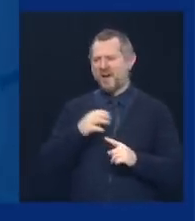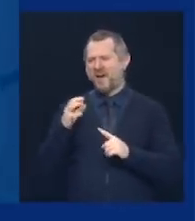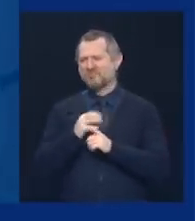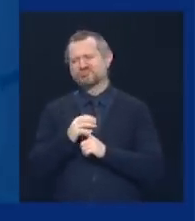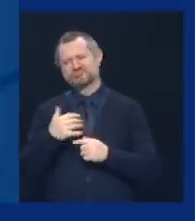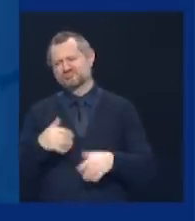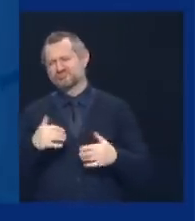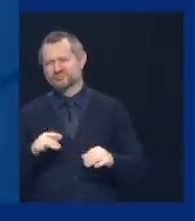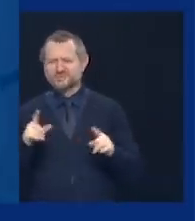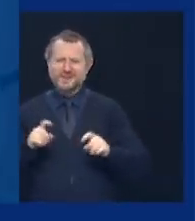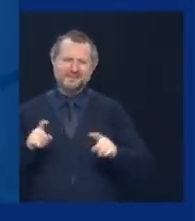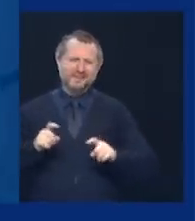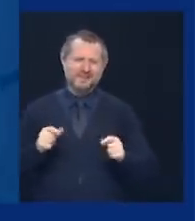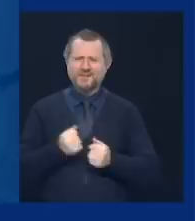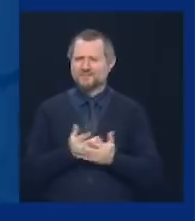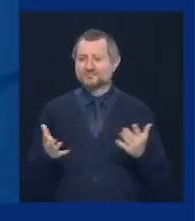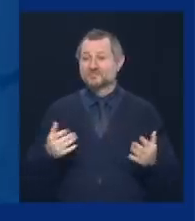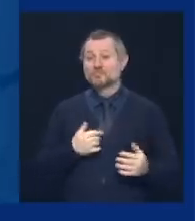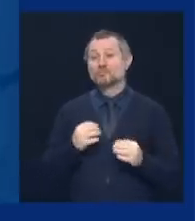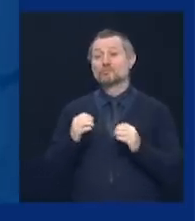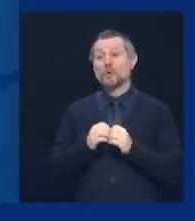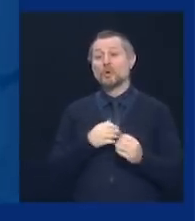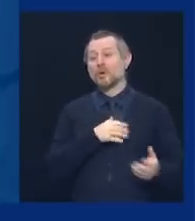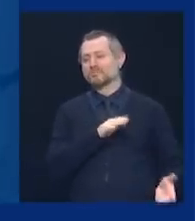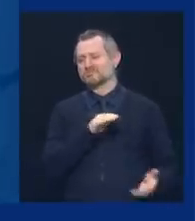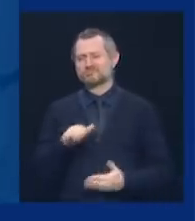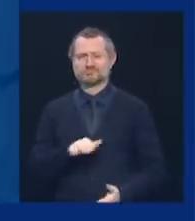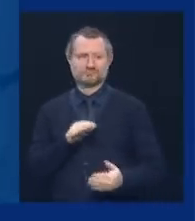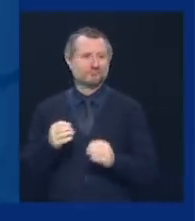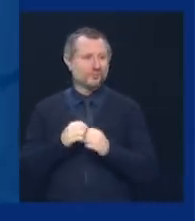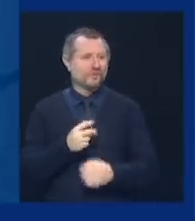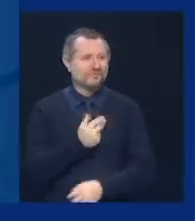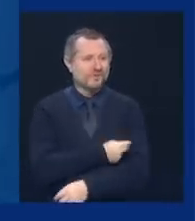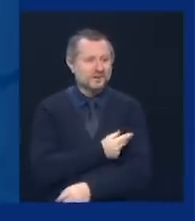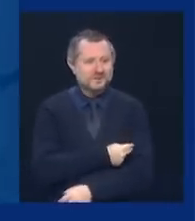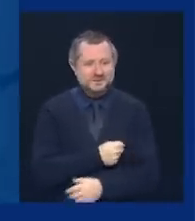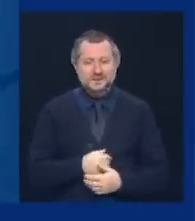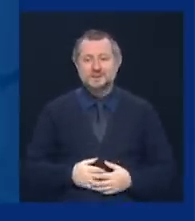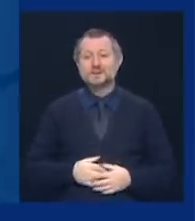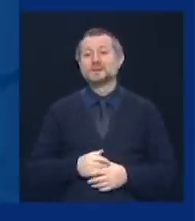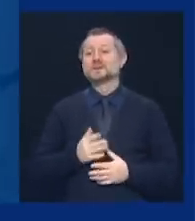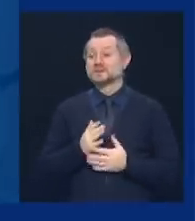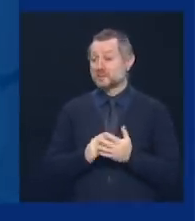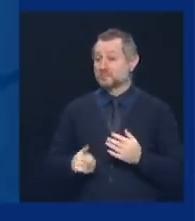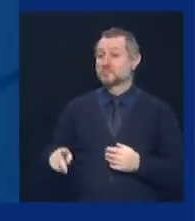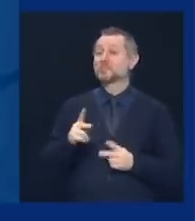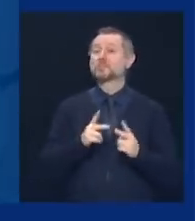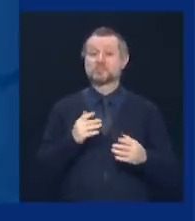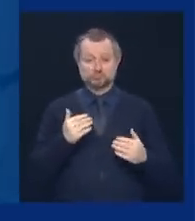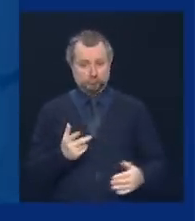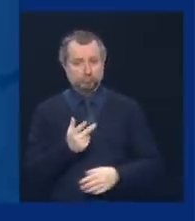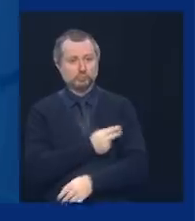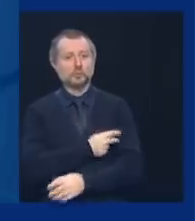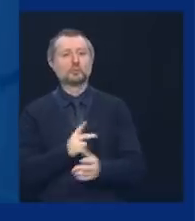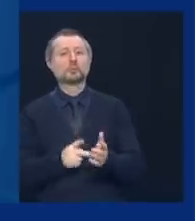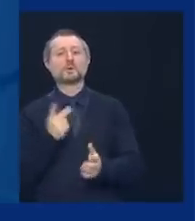have vaccinations coming. There will be people who will receive 2 vaccinations shortly, and they will have been